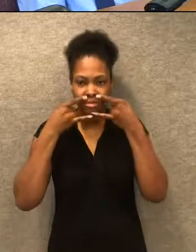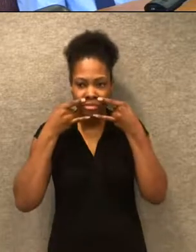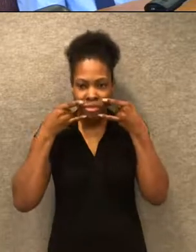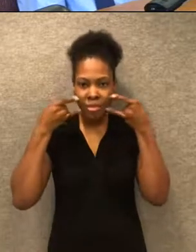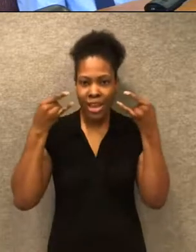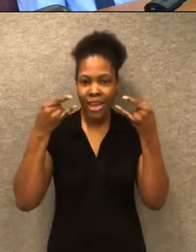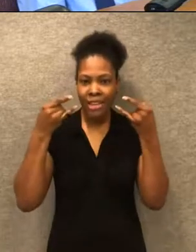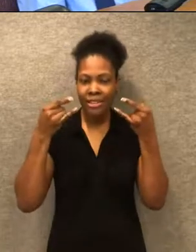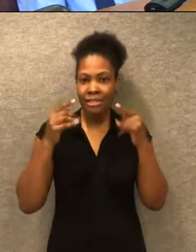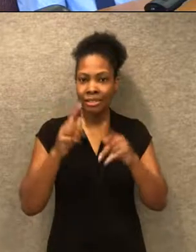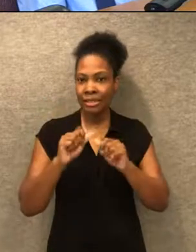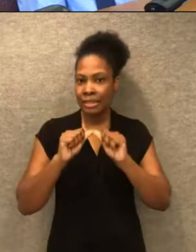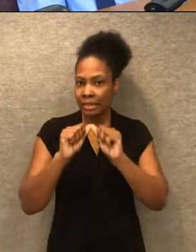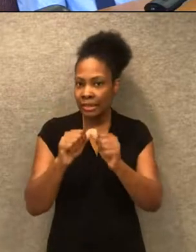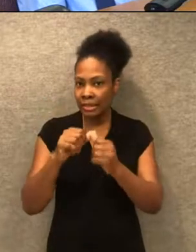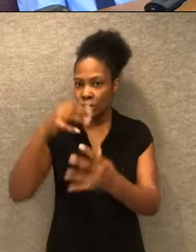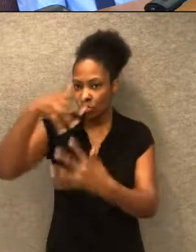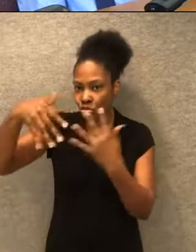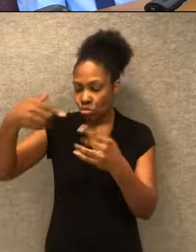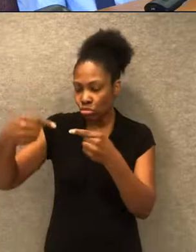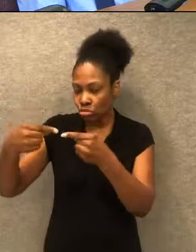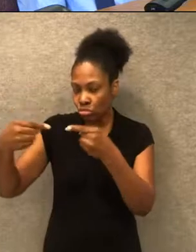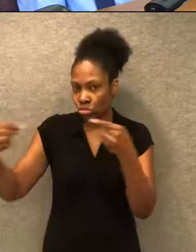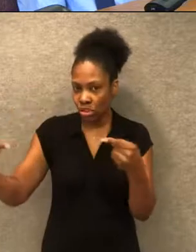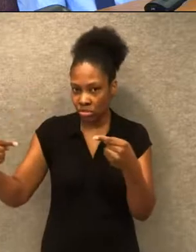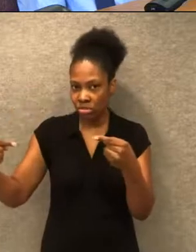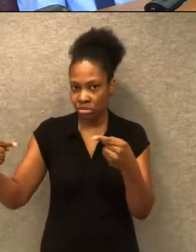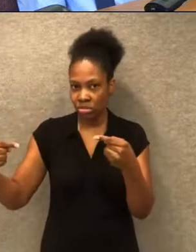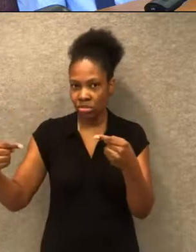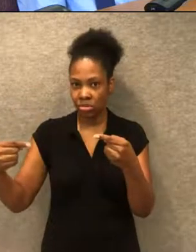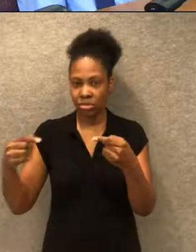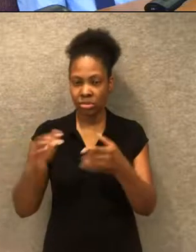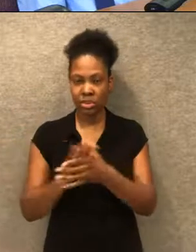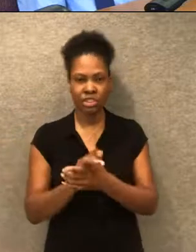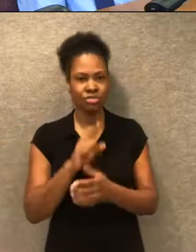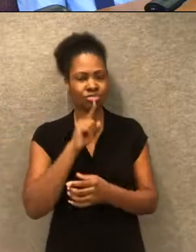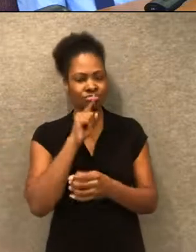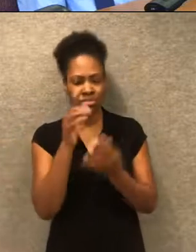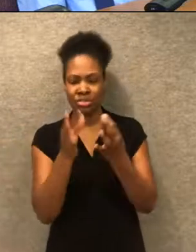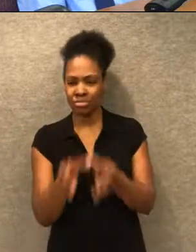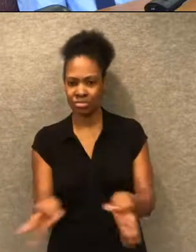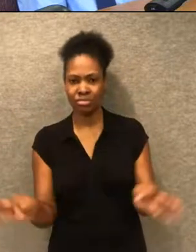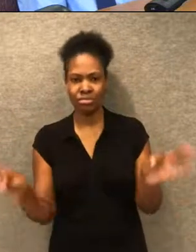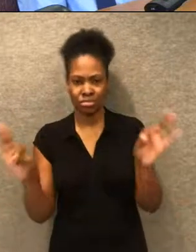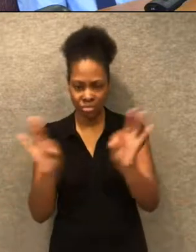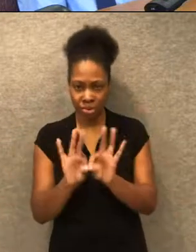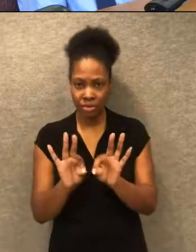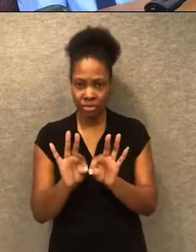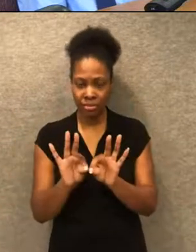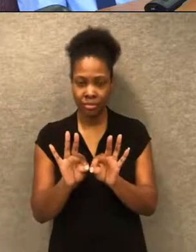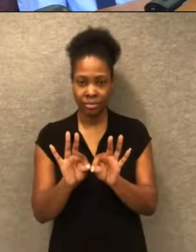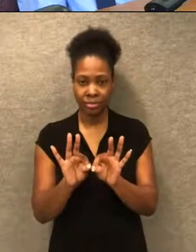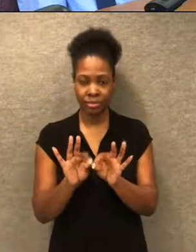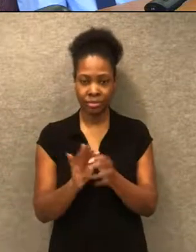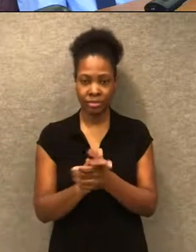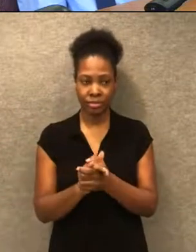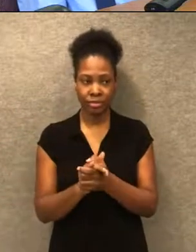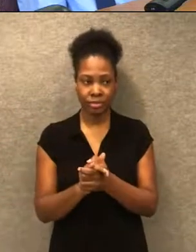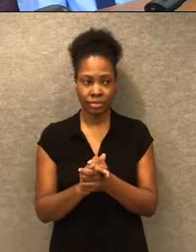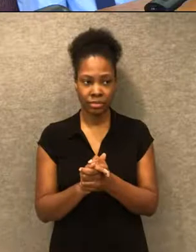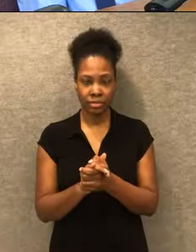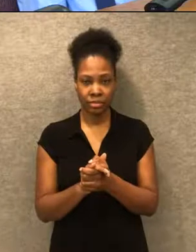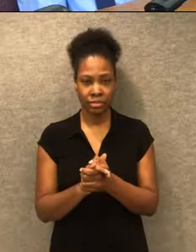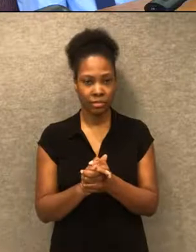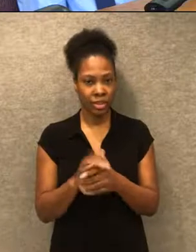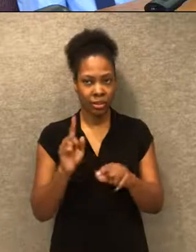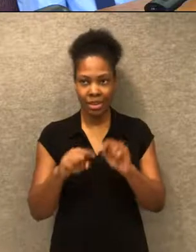keep social distancing as well, and to use their face mask. It's very, very important. We can't stress this